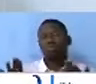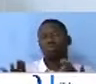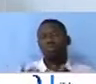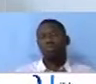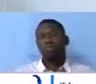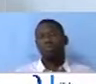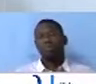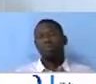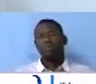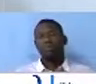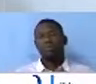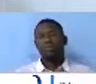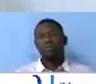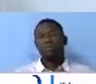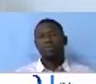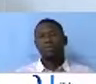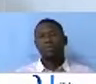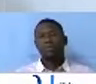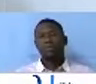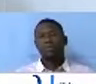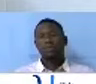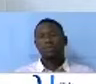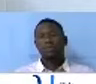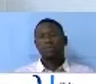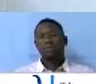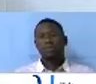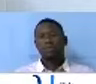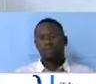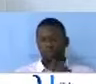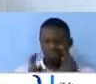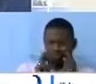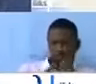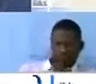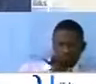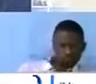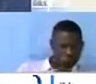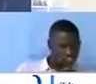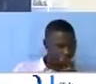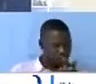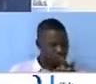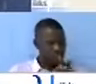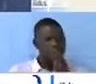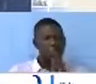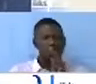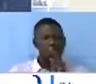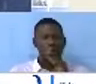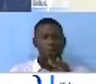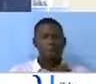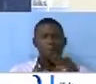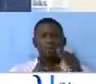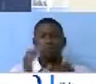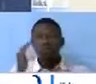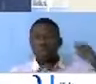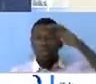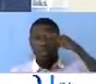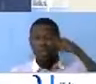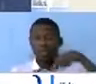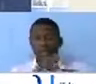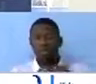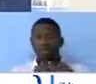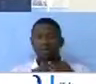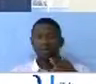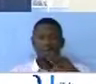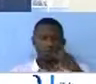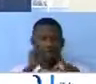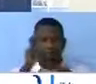In your view, who was the most powerful person in that panel? He also gis. Panel be am